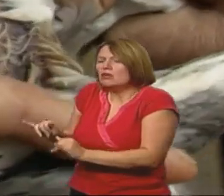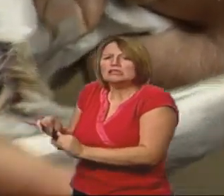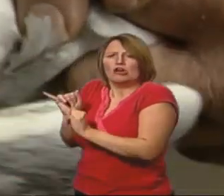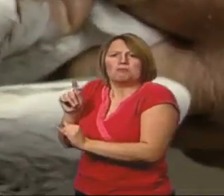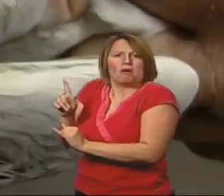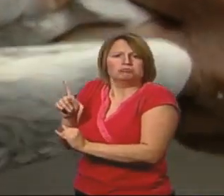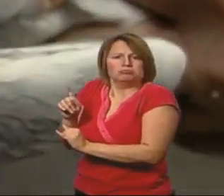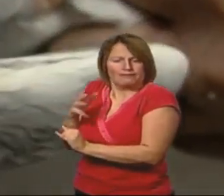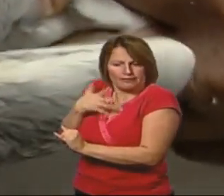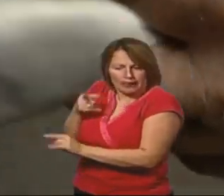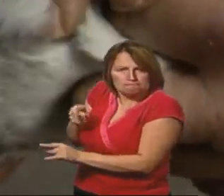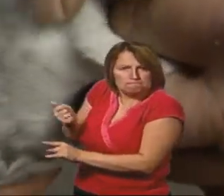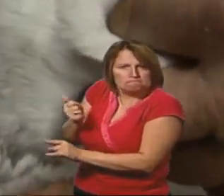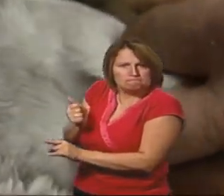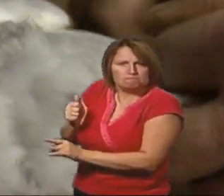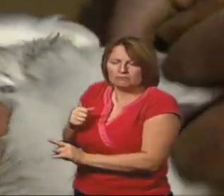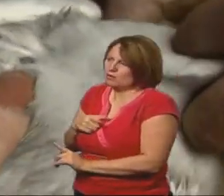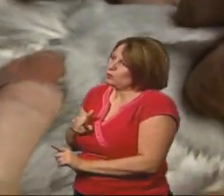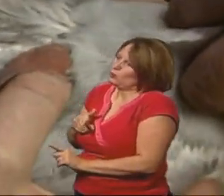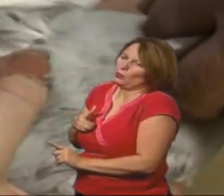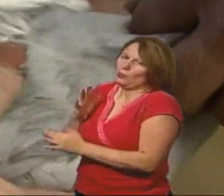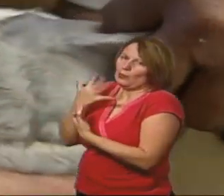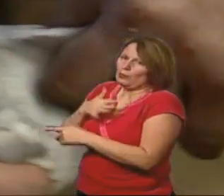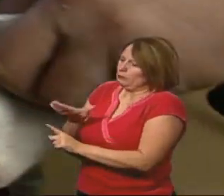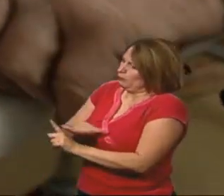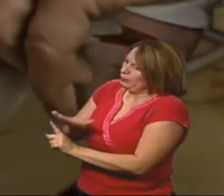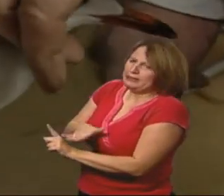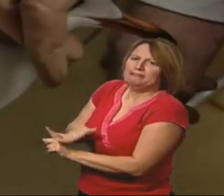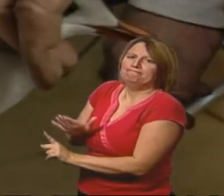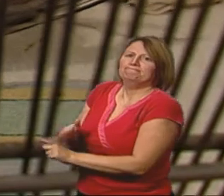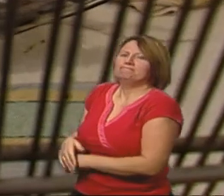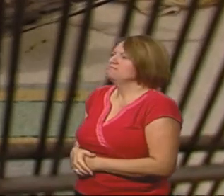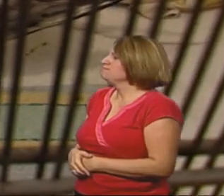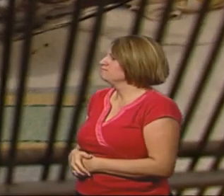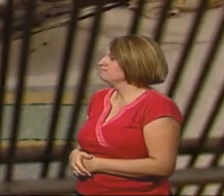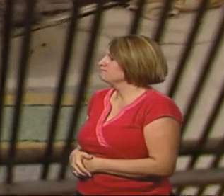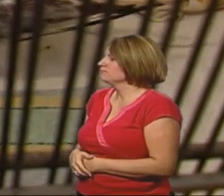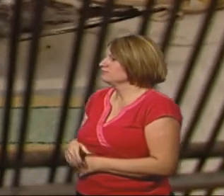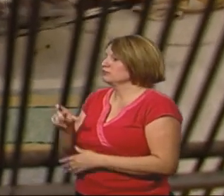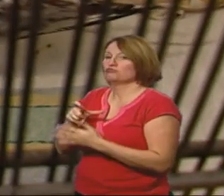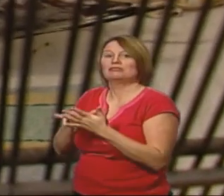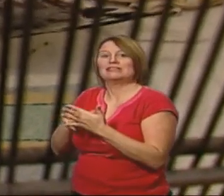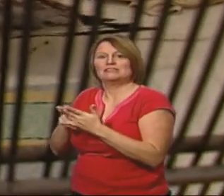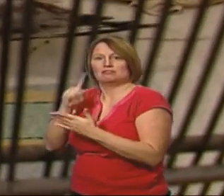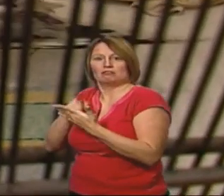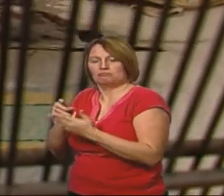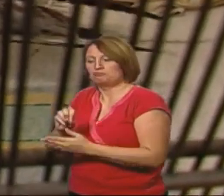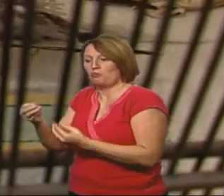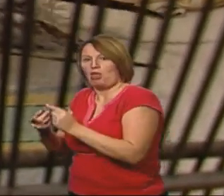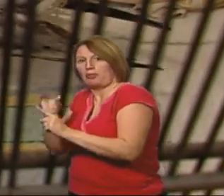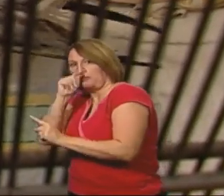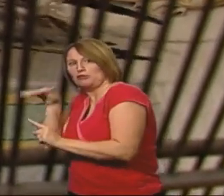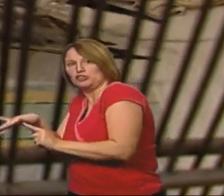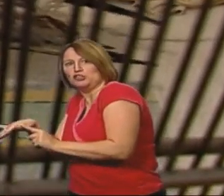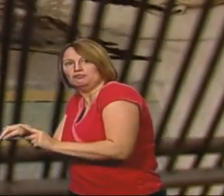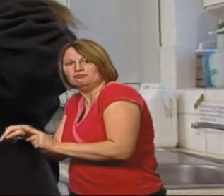serious, I don't think. See the You feather poor coming out, old so- thing. There's another gull already at the centre, and Christine